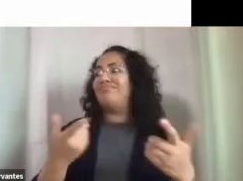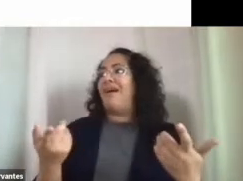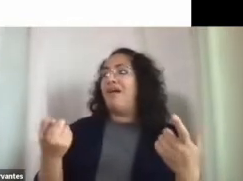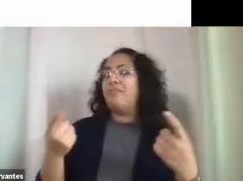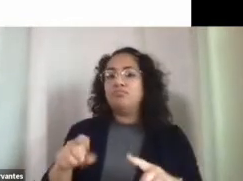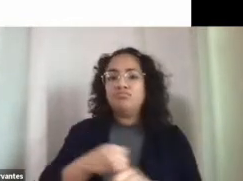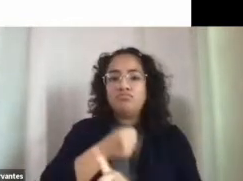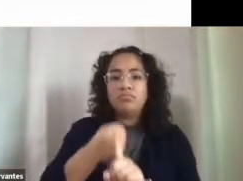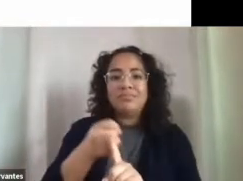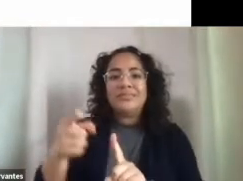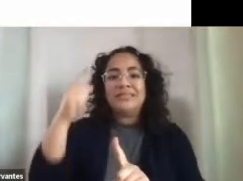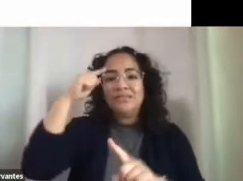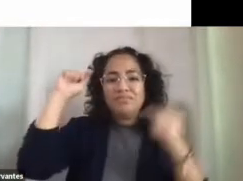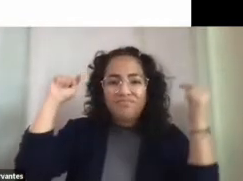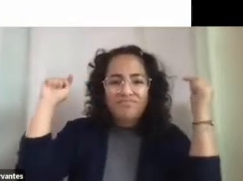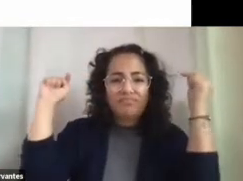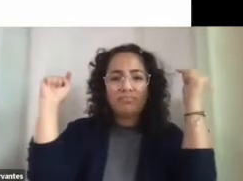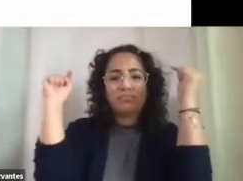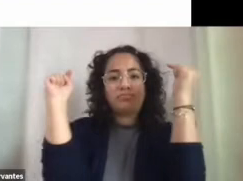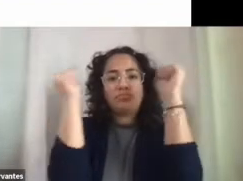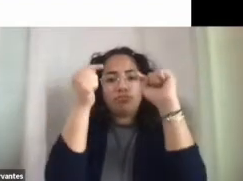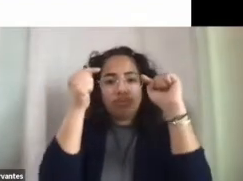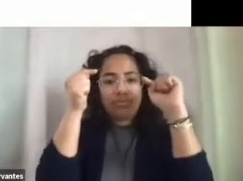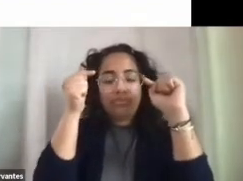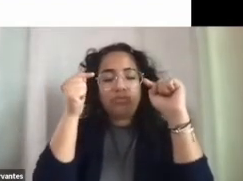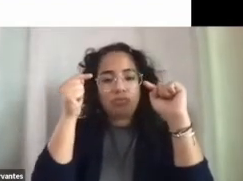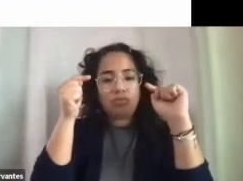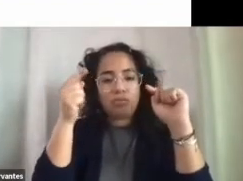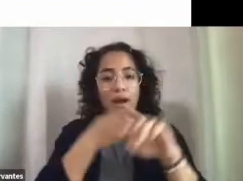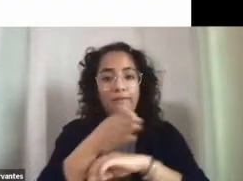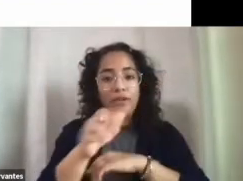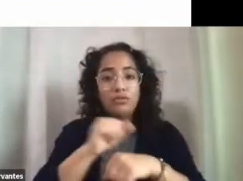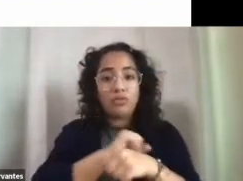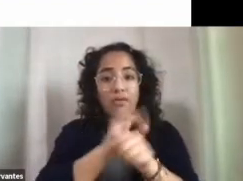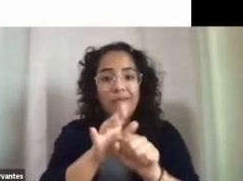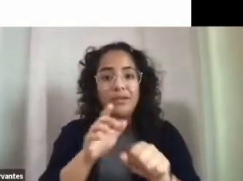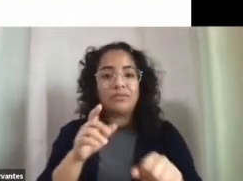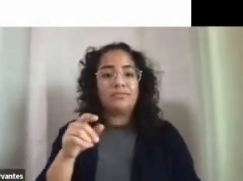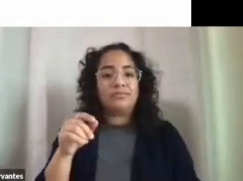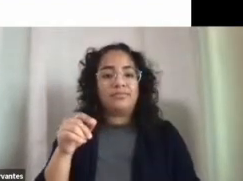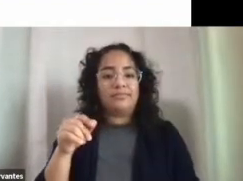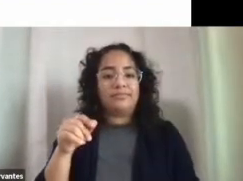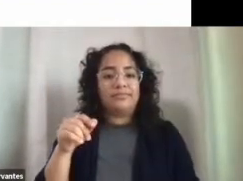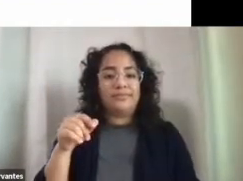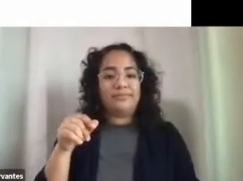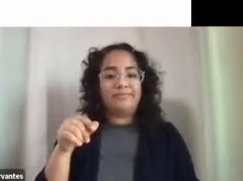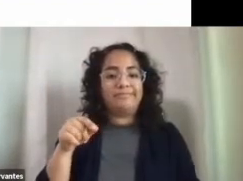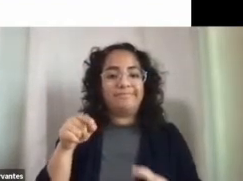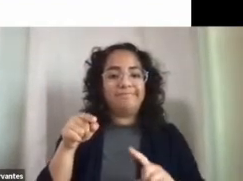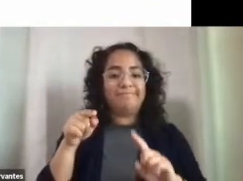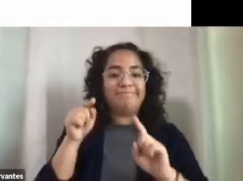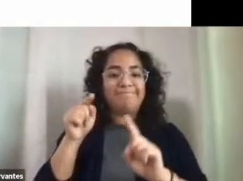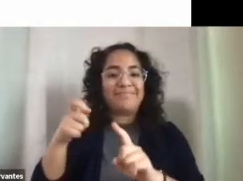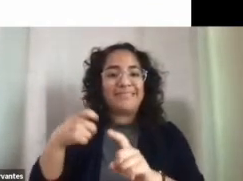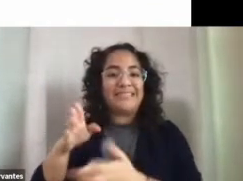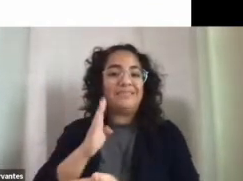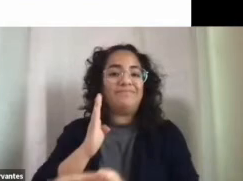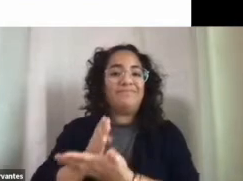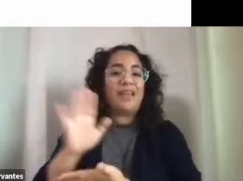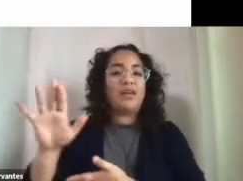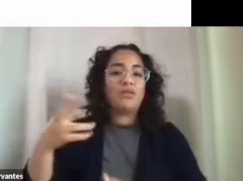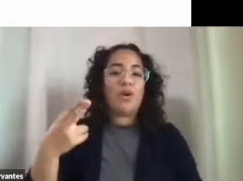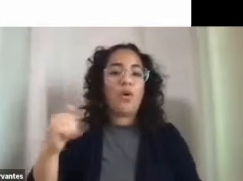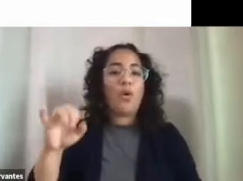post-COVID headaches that resulted in his provider having to wean his hormone therapy. It's obviously